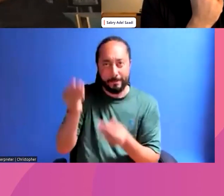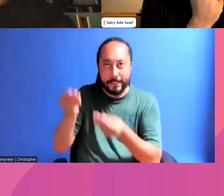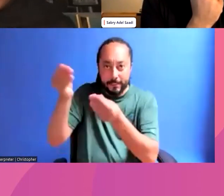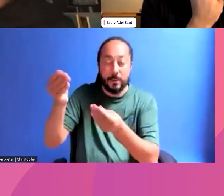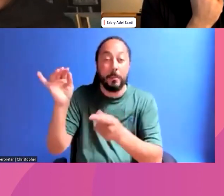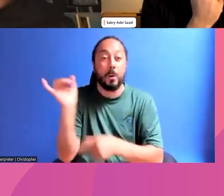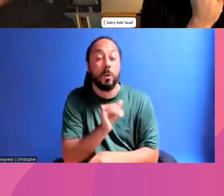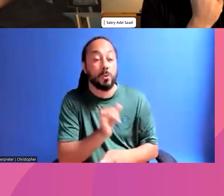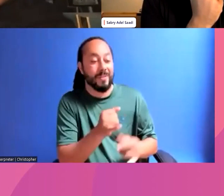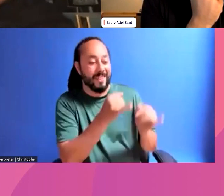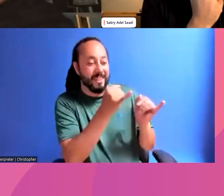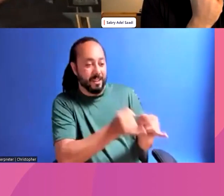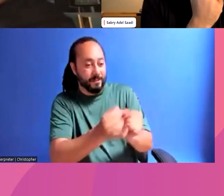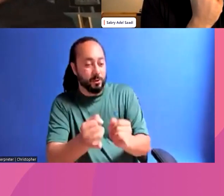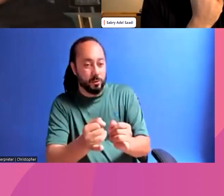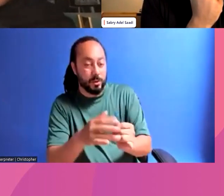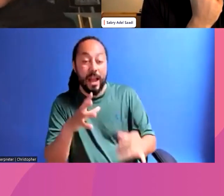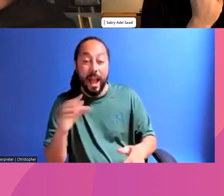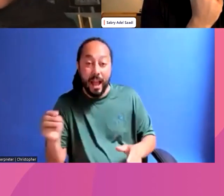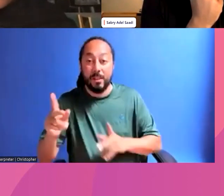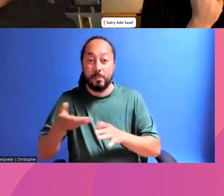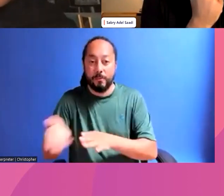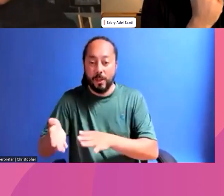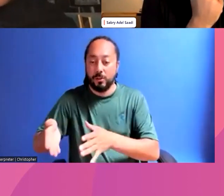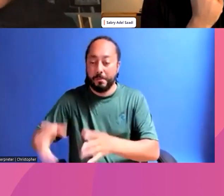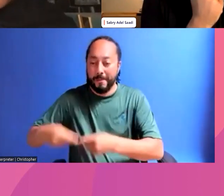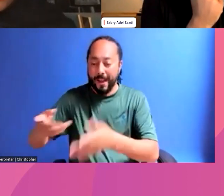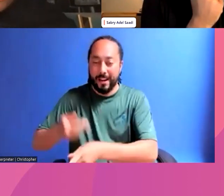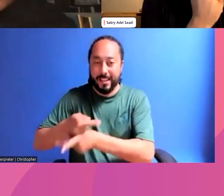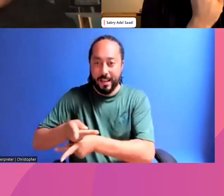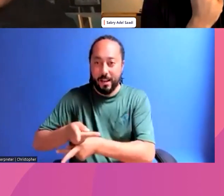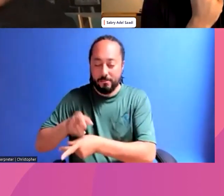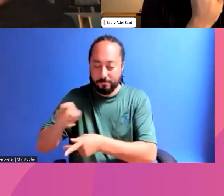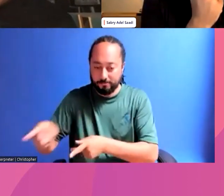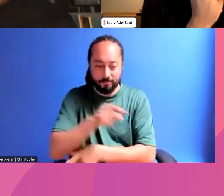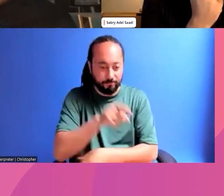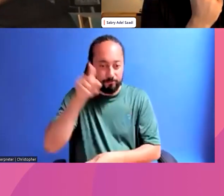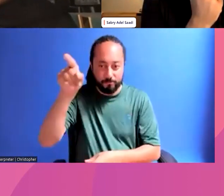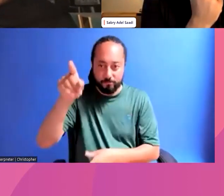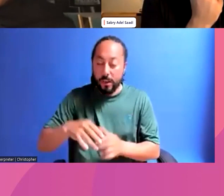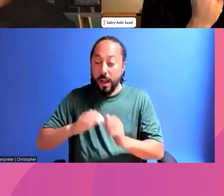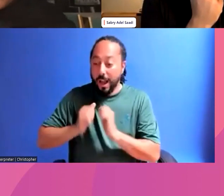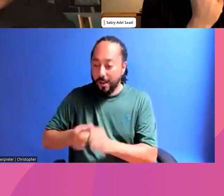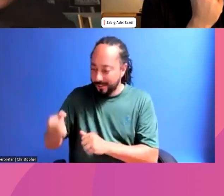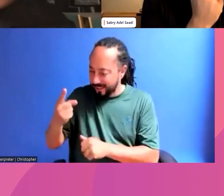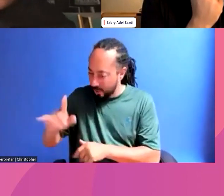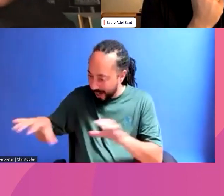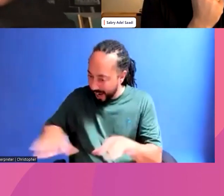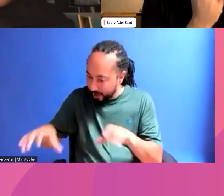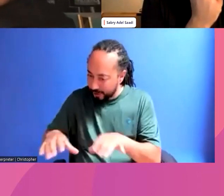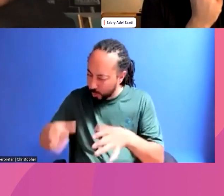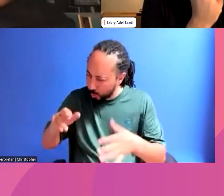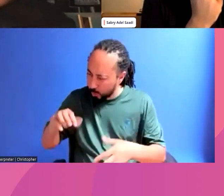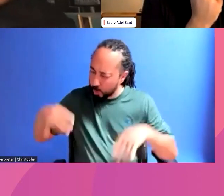who are providing that care? How can we help them understand the consequences of their actions? Because racism falls